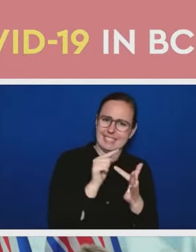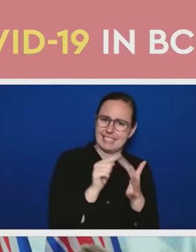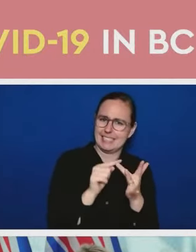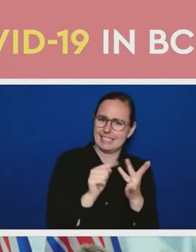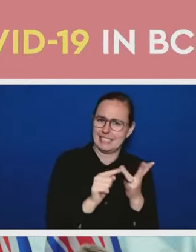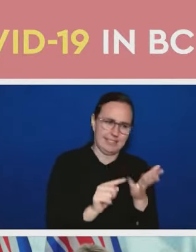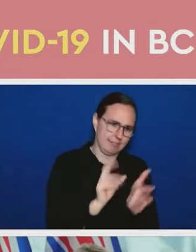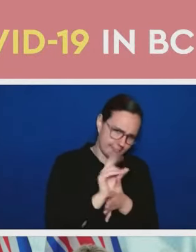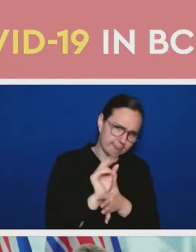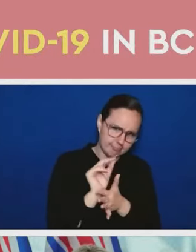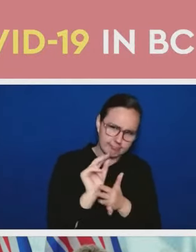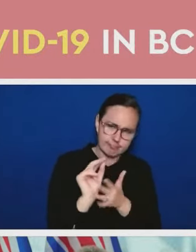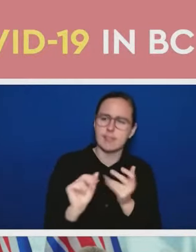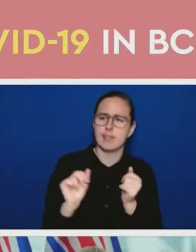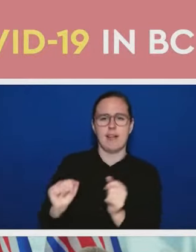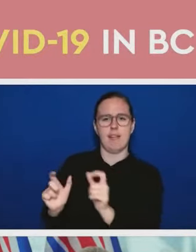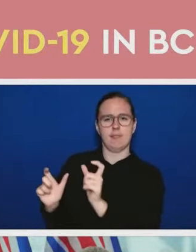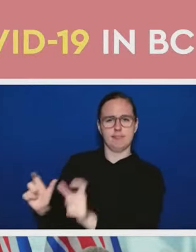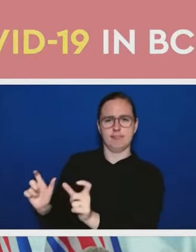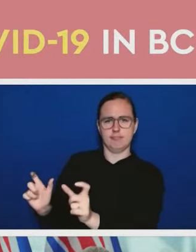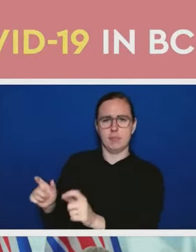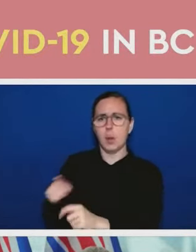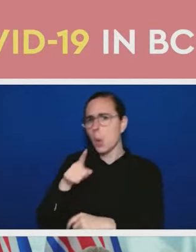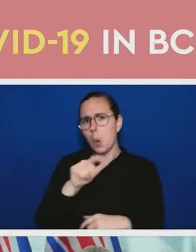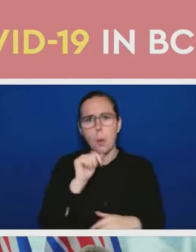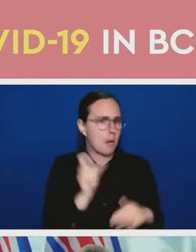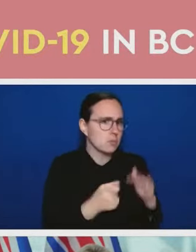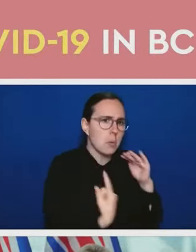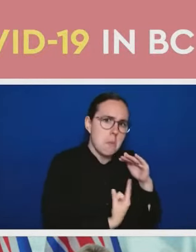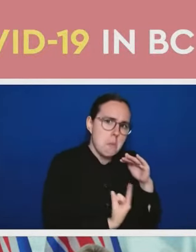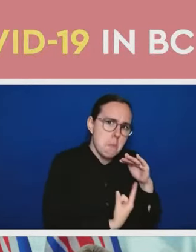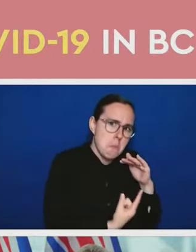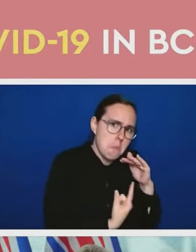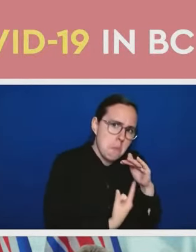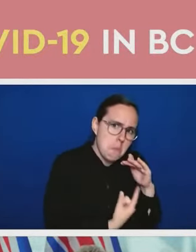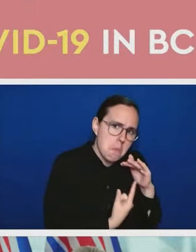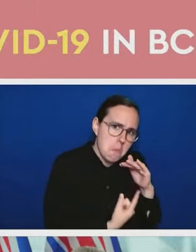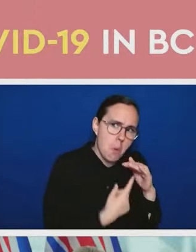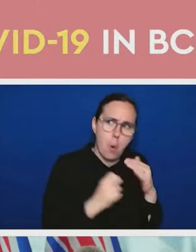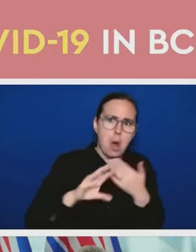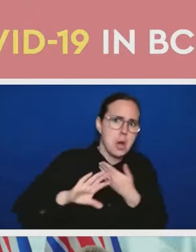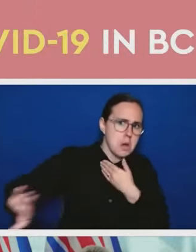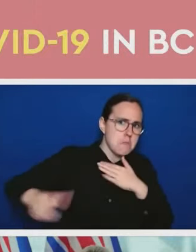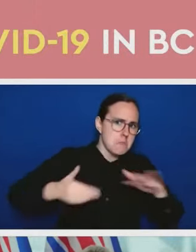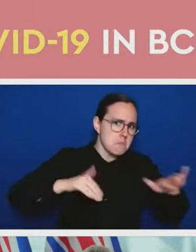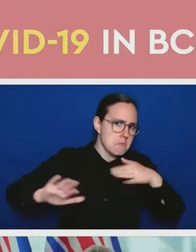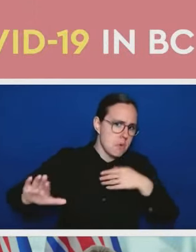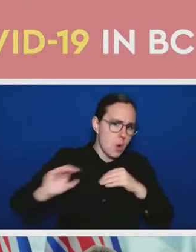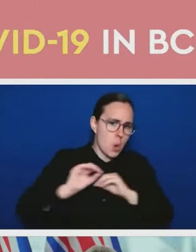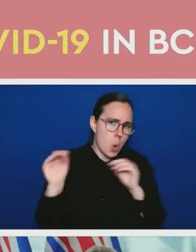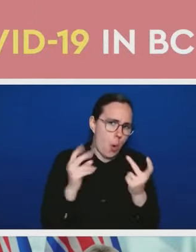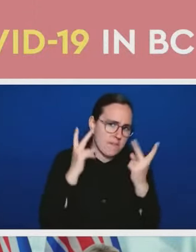unnecessary isolation because of sickness over this fall season.